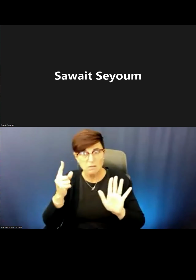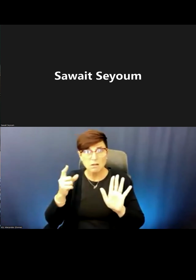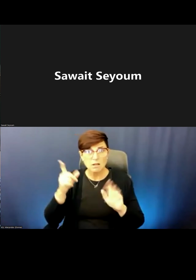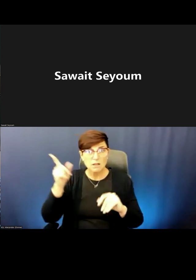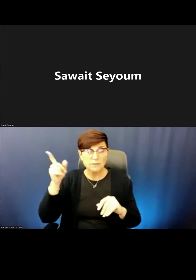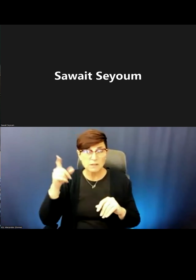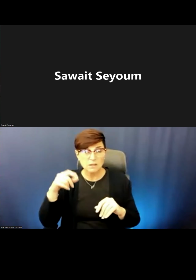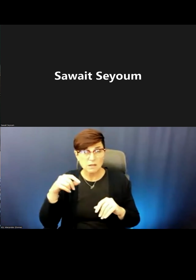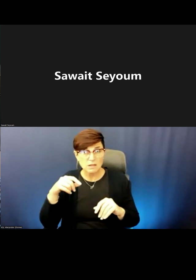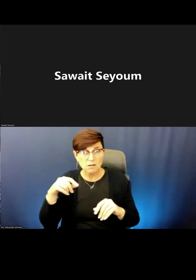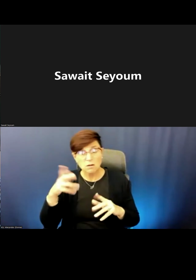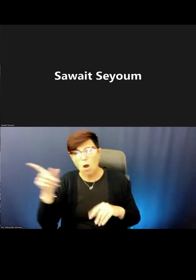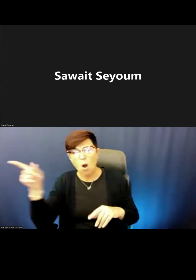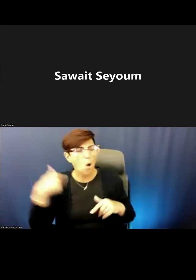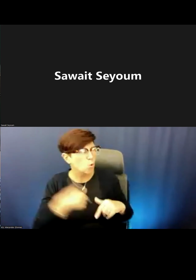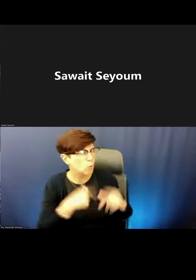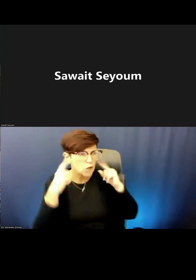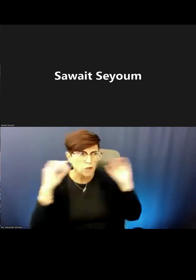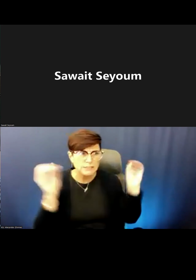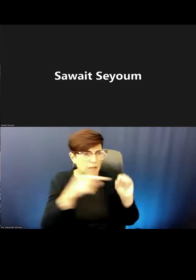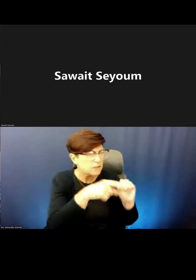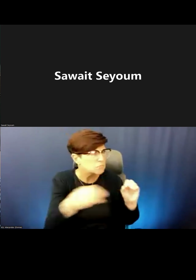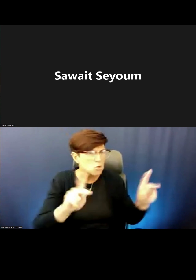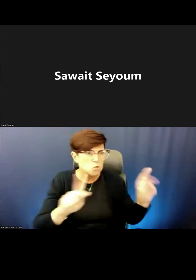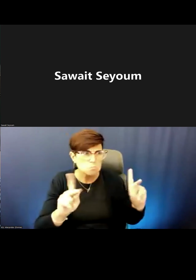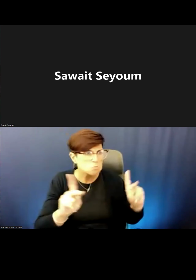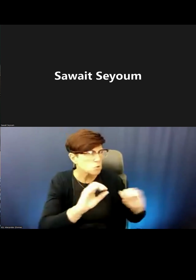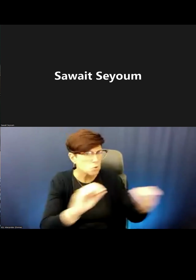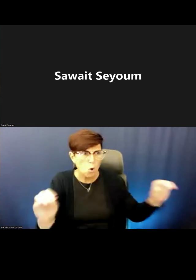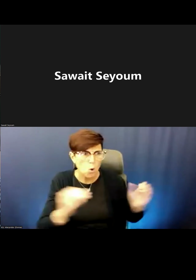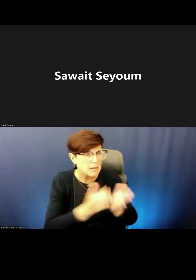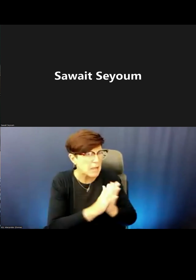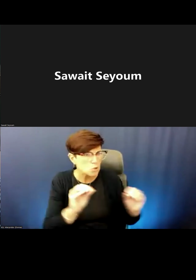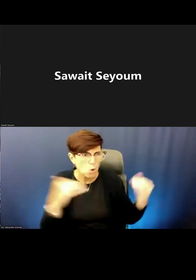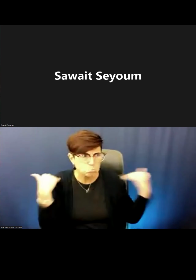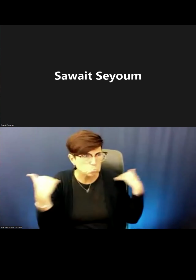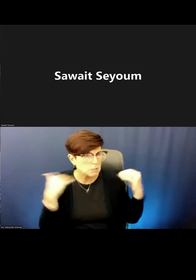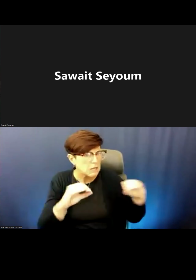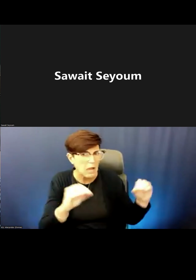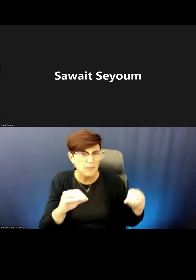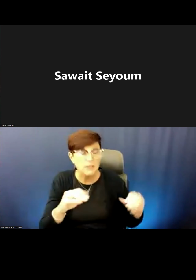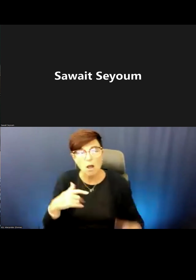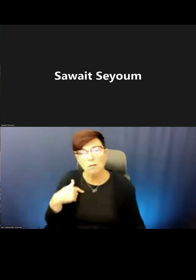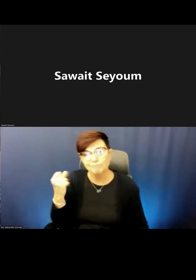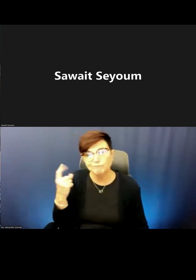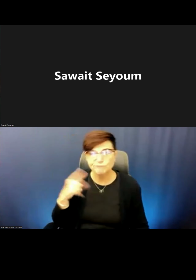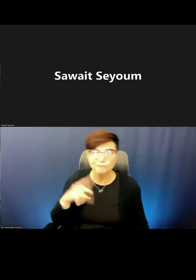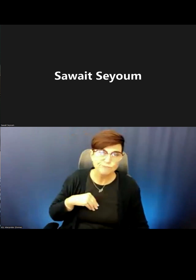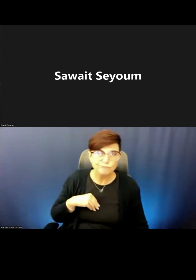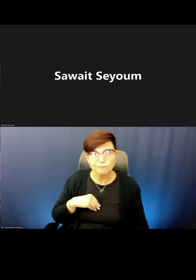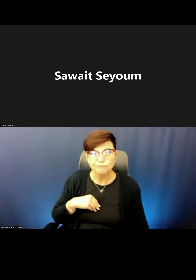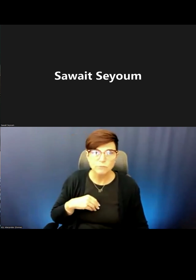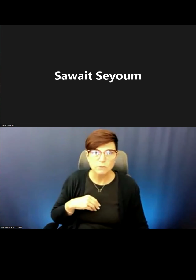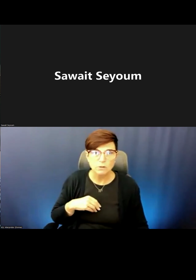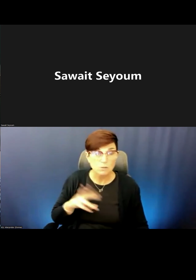issues hadn't been brought to light through the whole process of the master plan for aging. It's not as if the solutions to